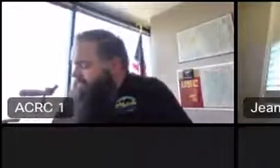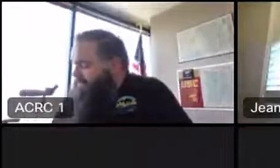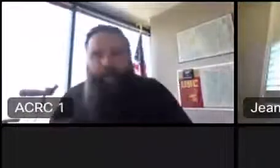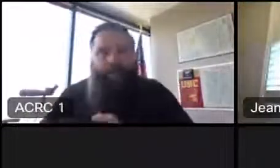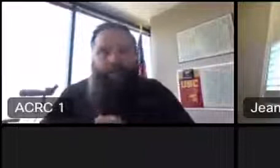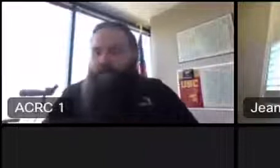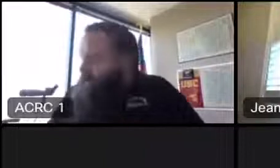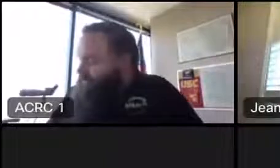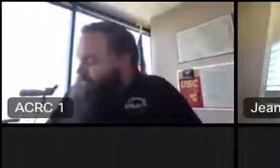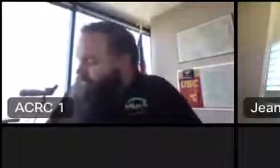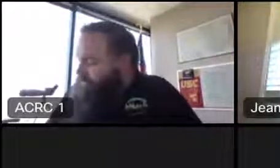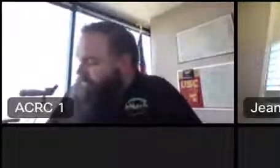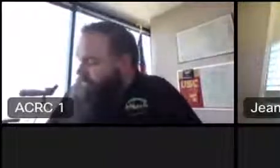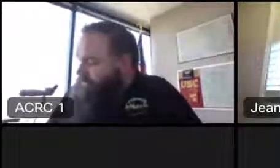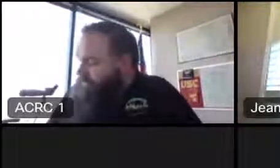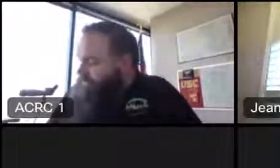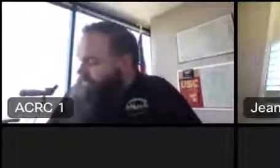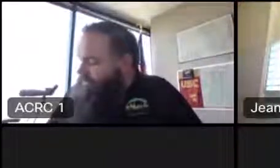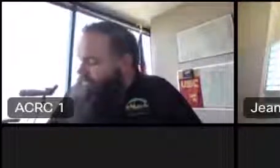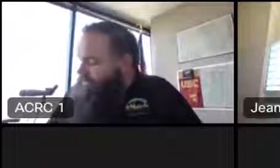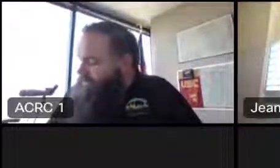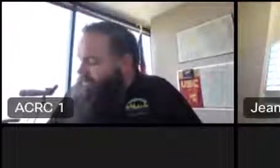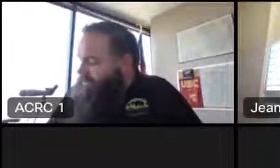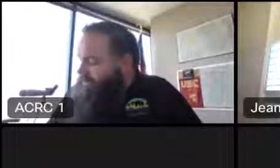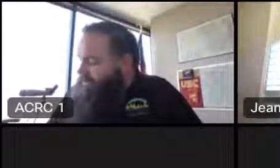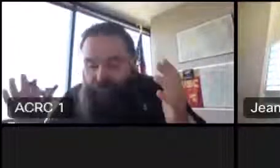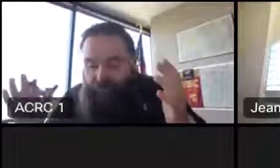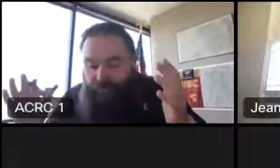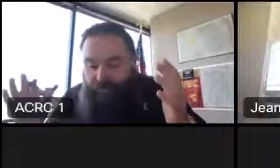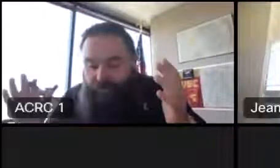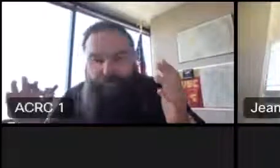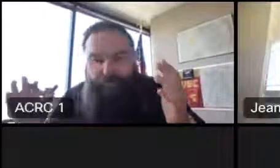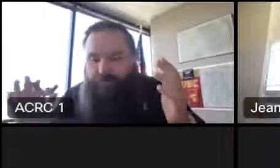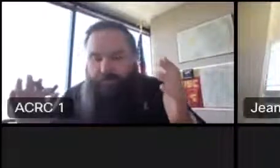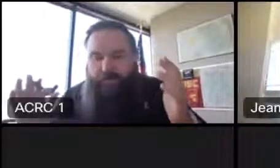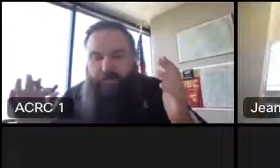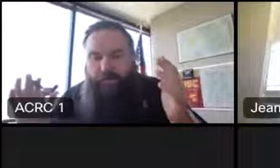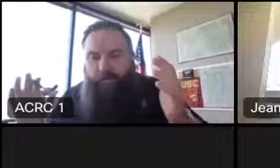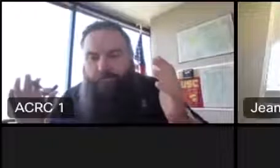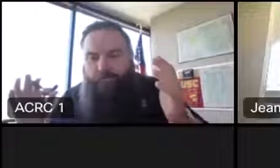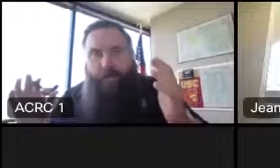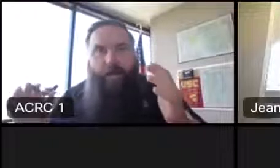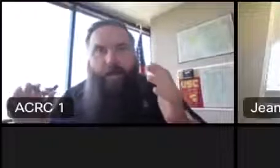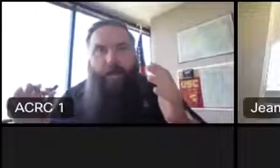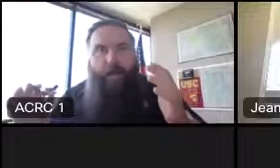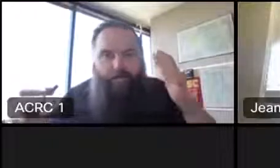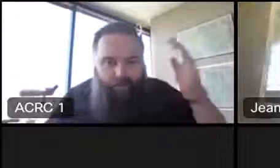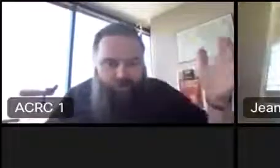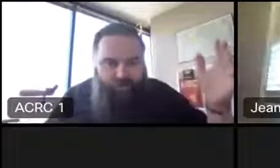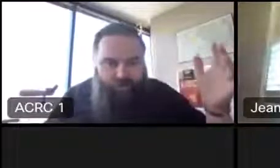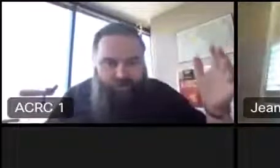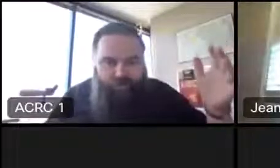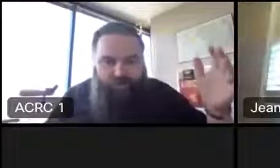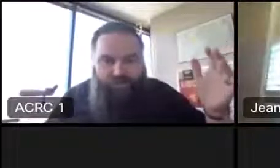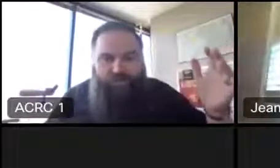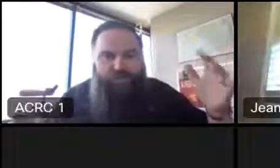let's see. I want to go into the discussion about the Reinventing Day programs. I had a community